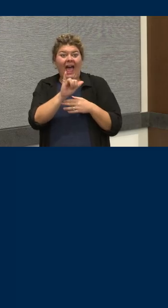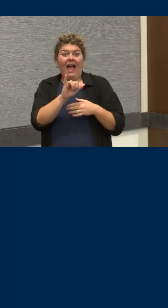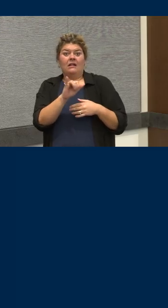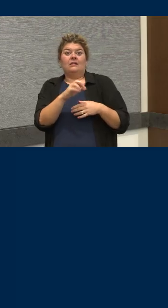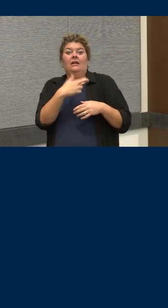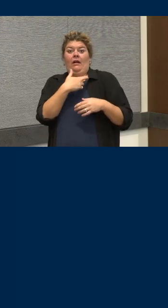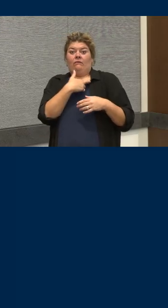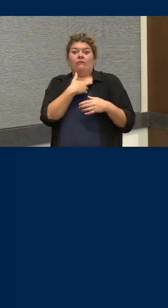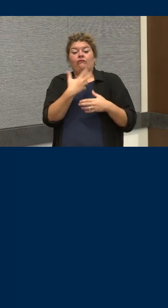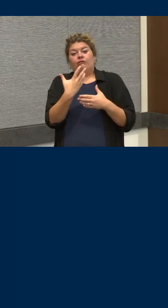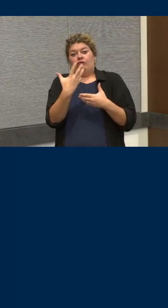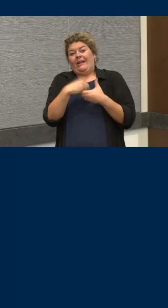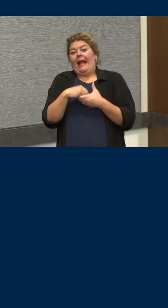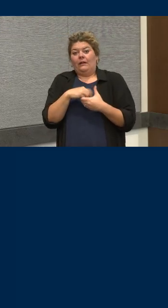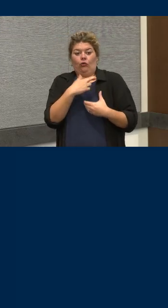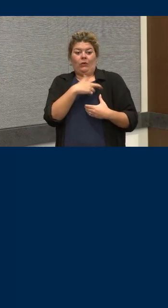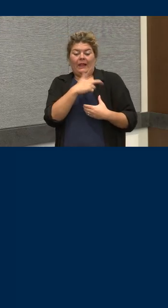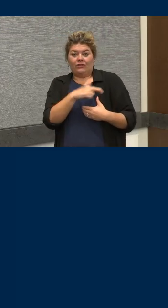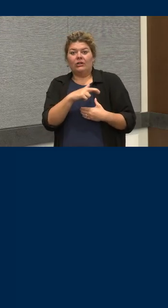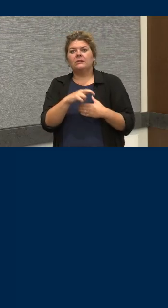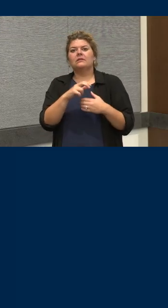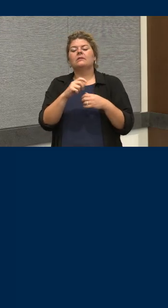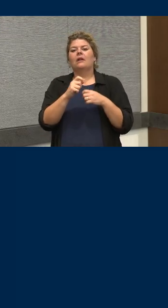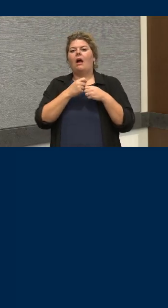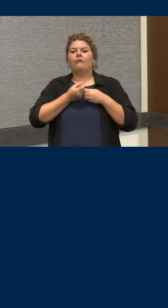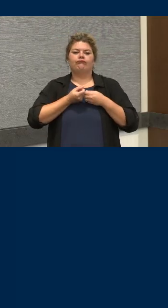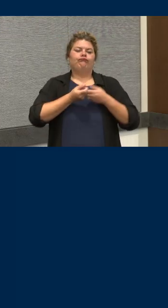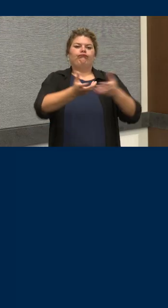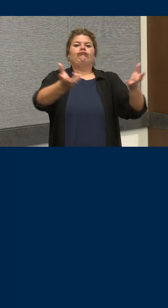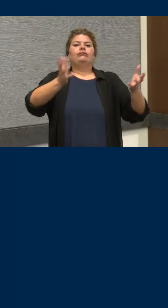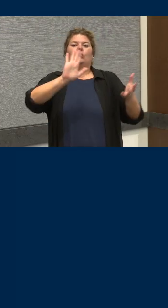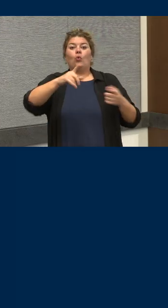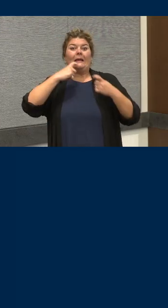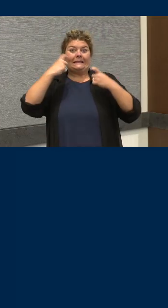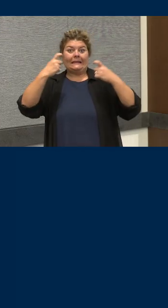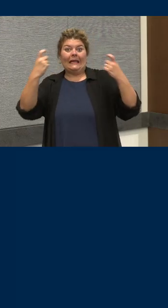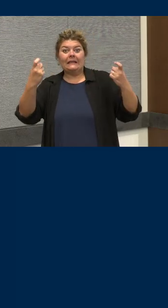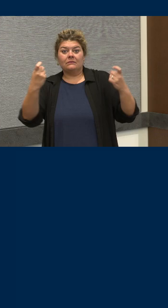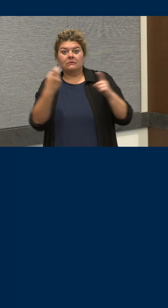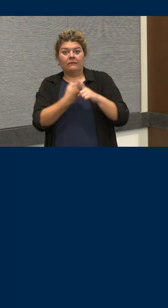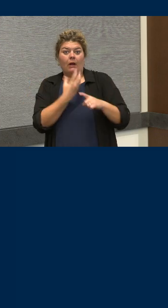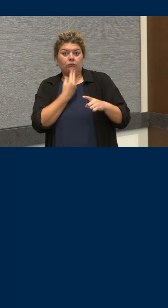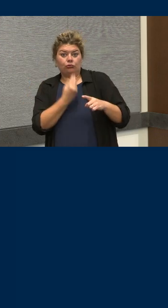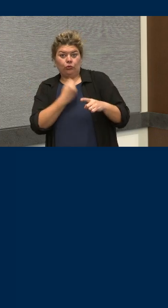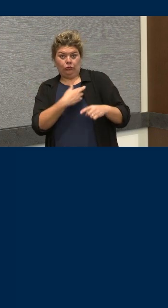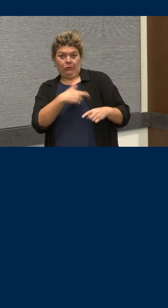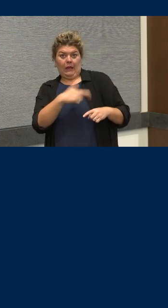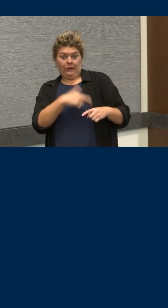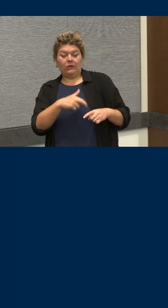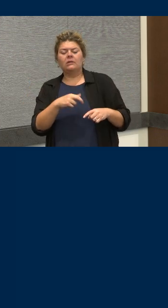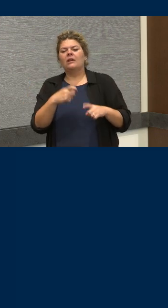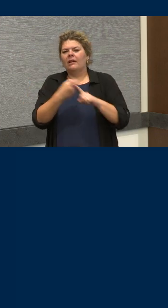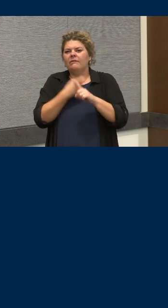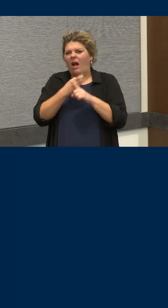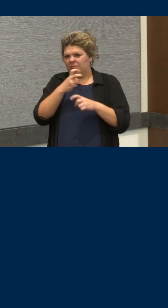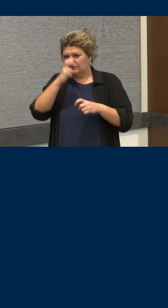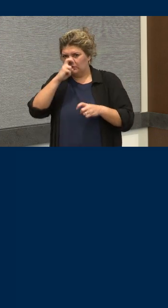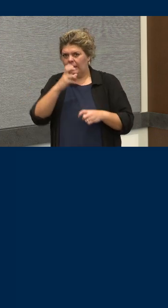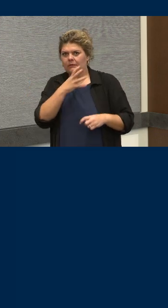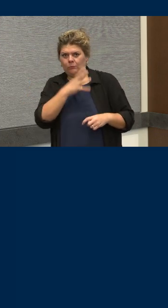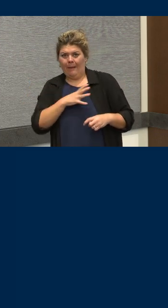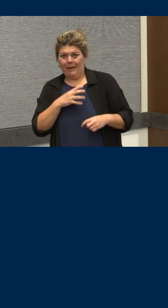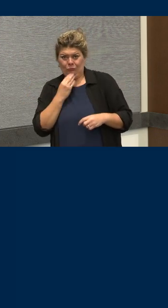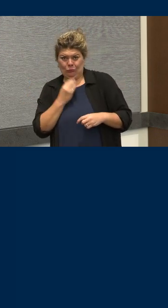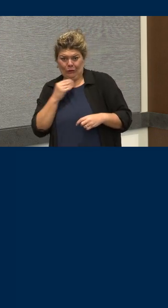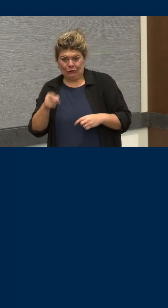vernacular religious practice of casting away one's sins was initiated by pious Jewish women in Eastern Europe